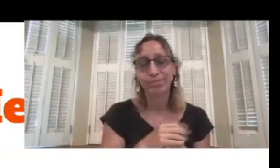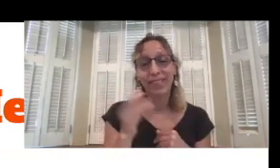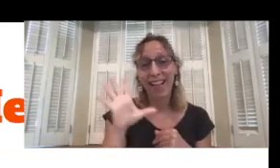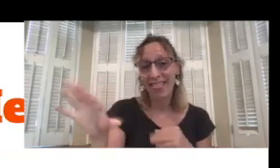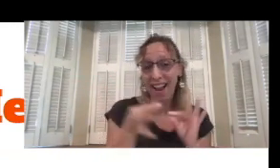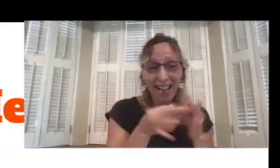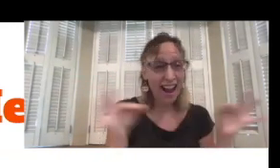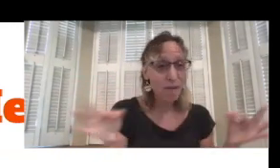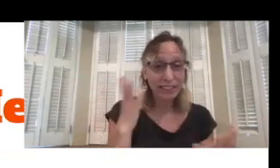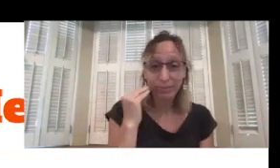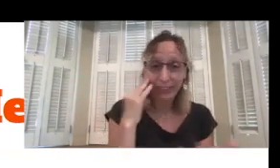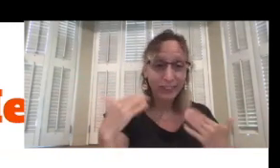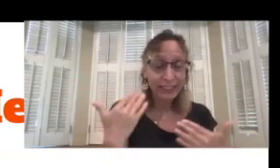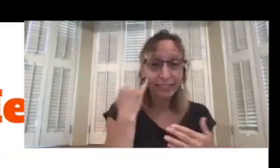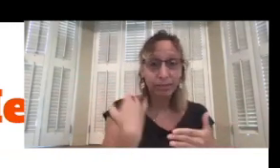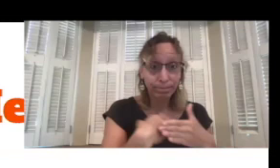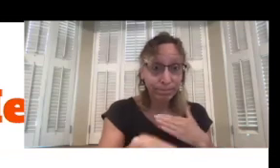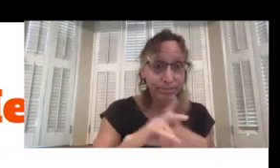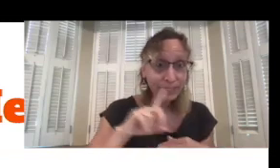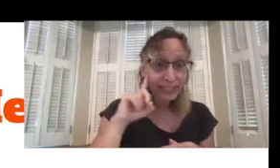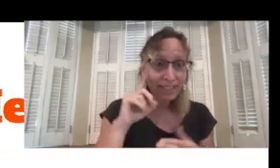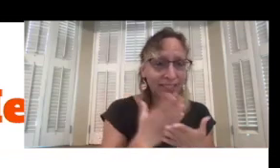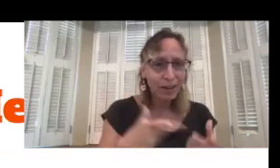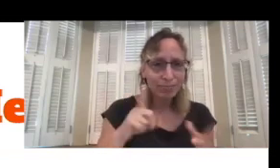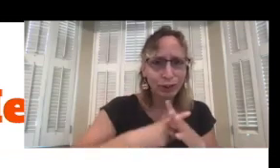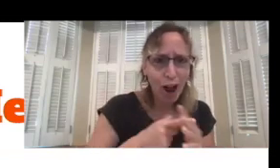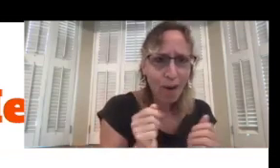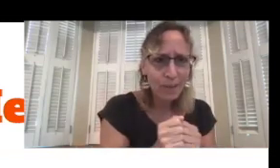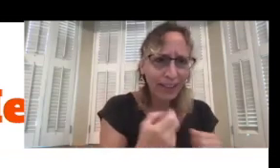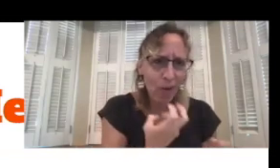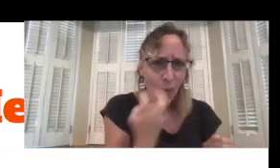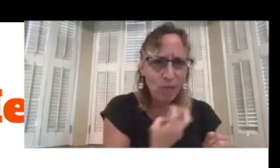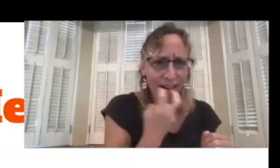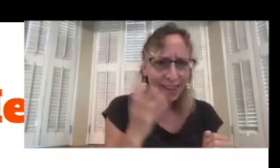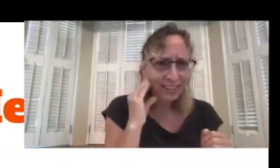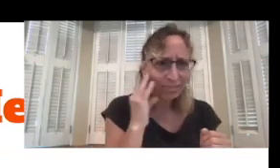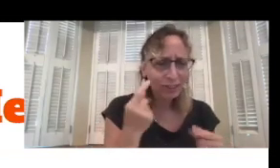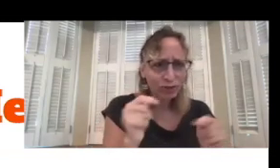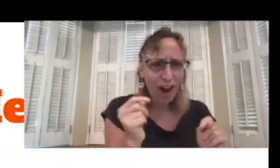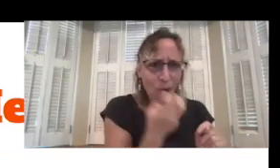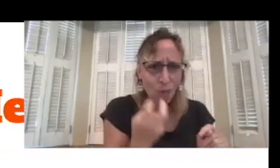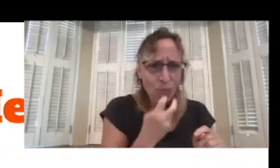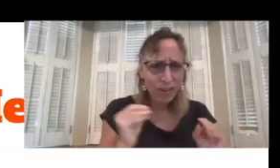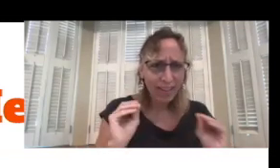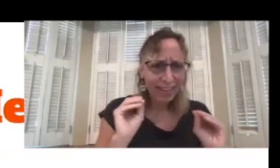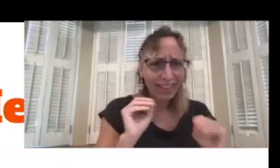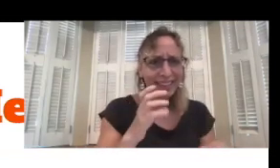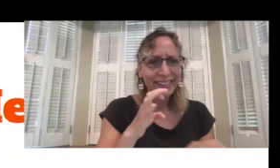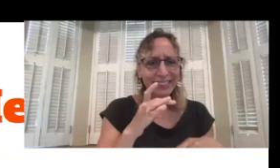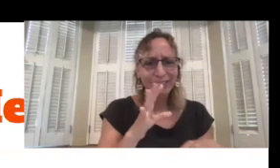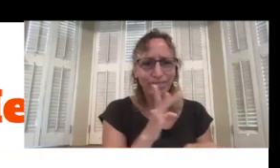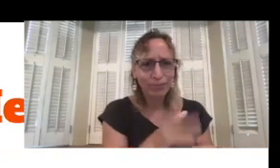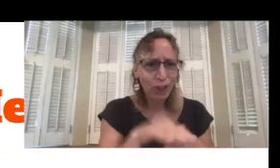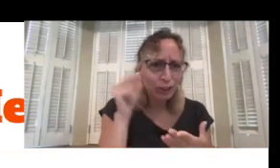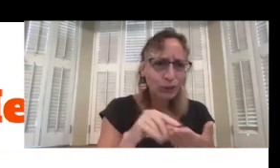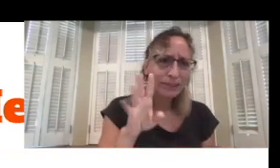devices. Some hear more than others. Also, the language experience for deaf students is different. Some students start with